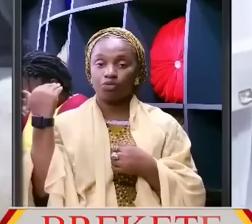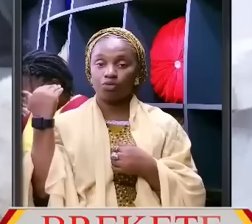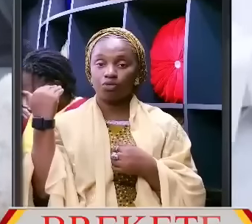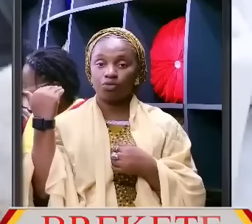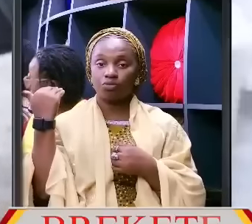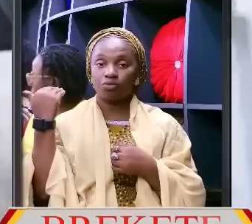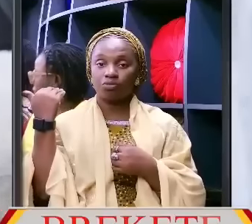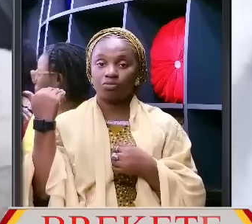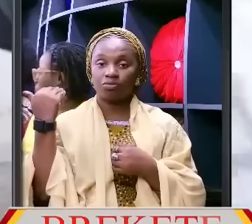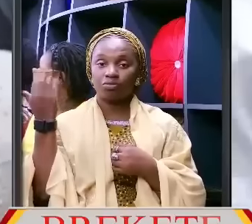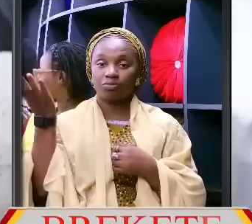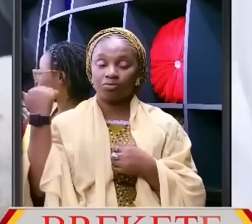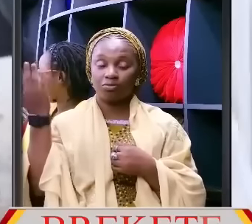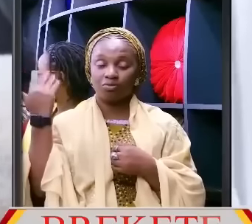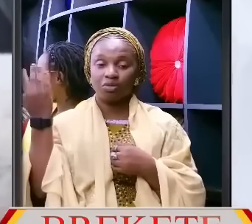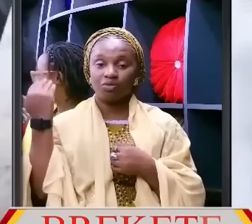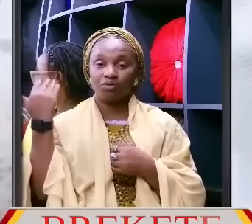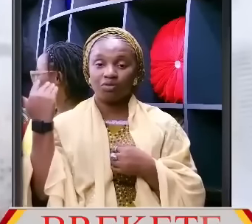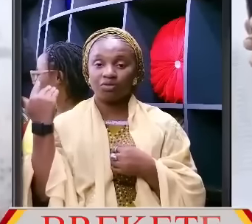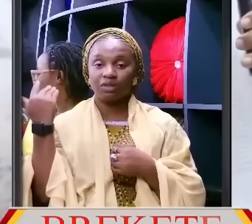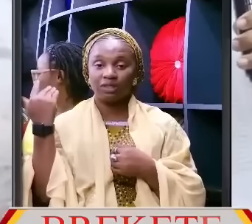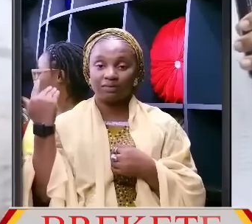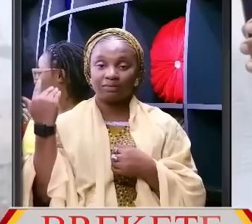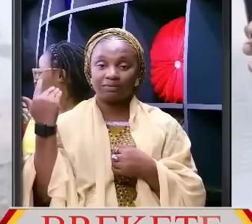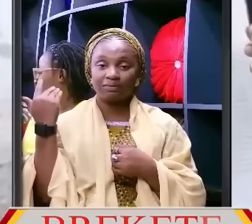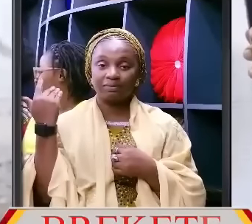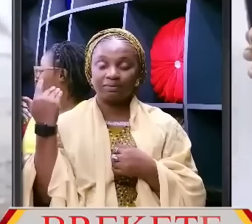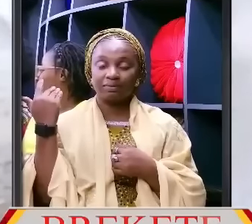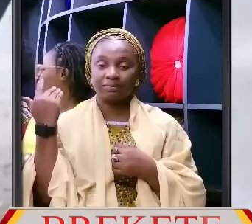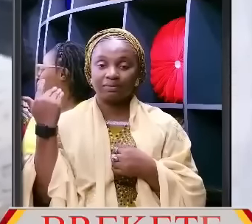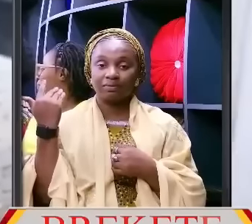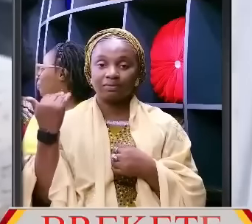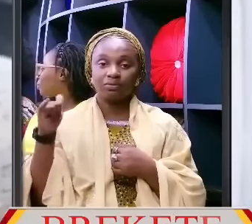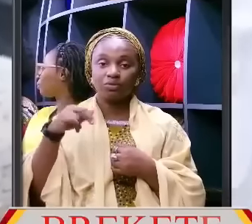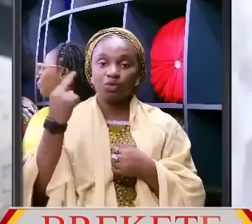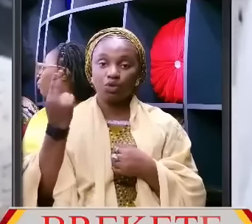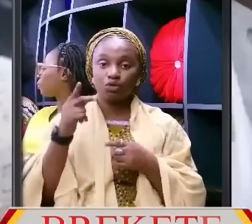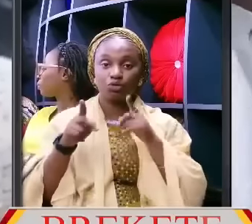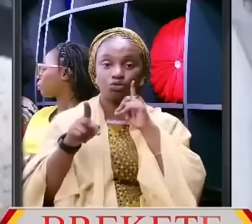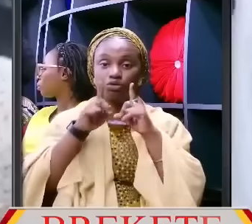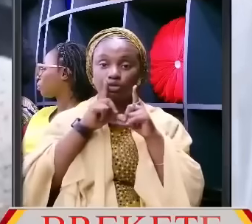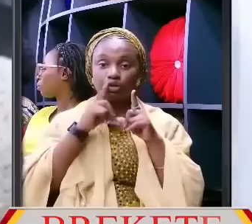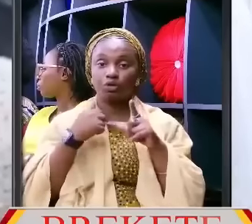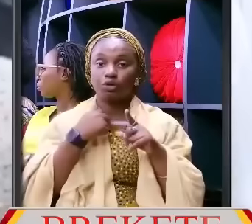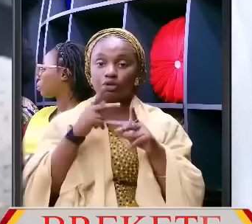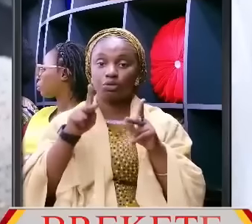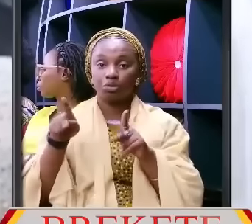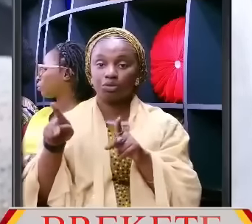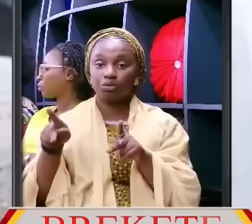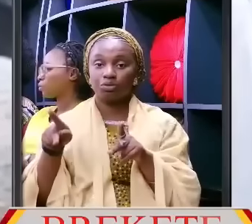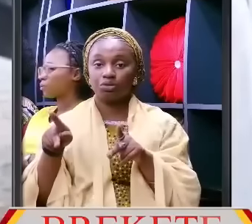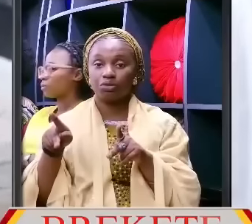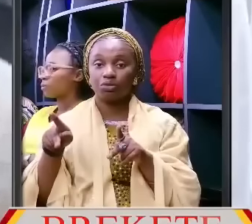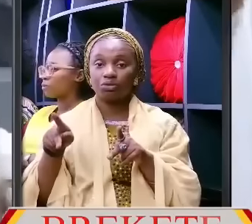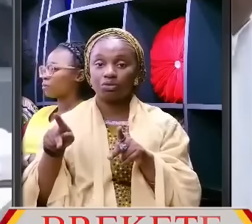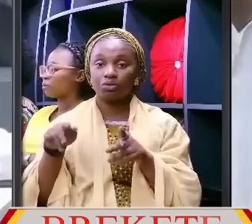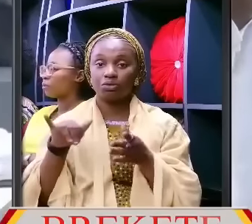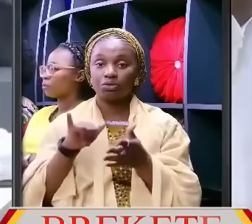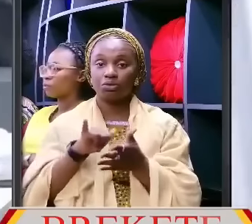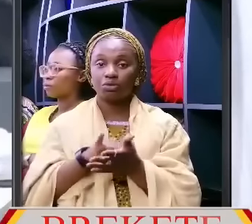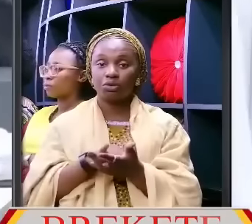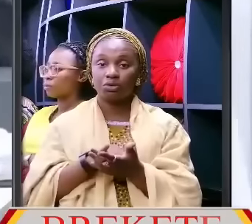Even though I'm still young. We day young that time. If they tell people, say anybody will be the first person will go